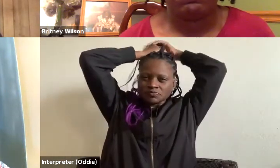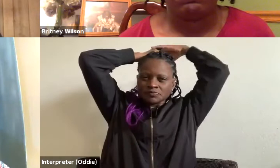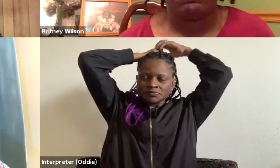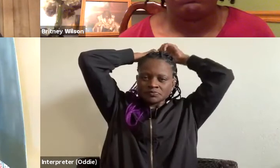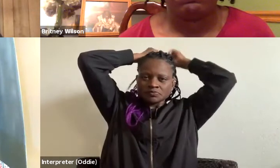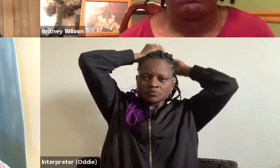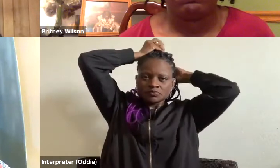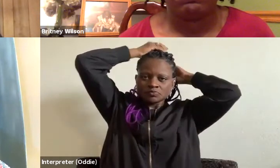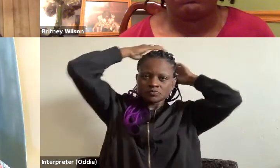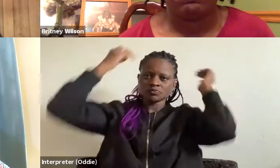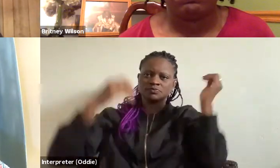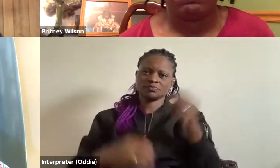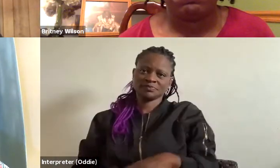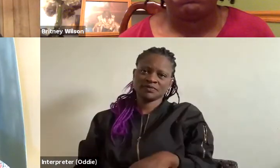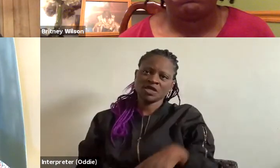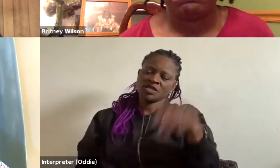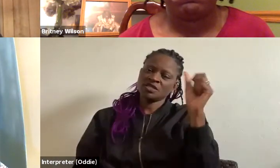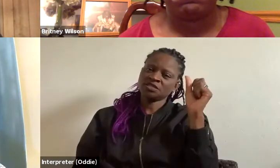Girl, she has said